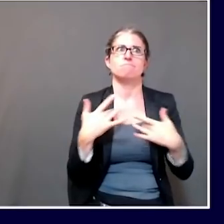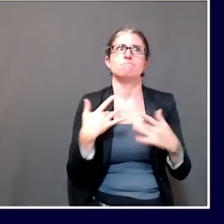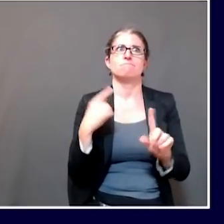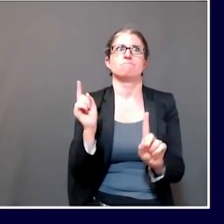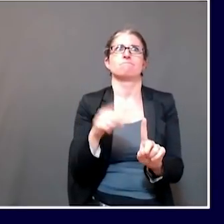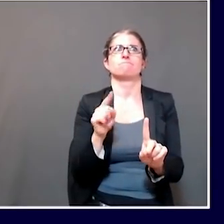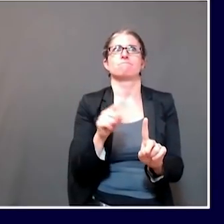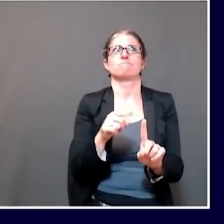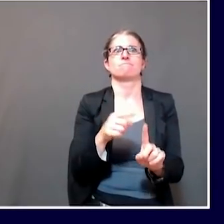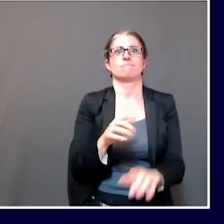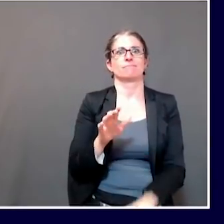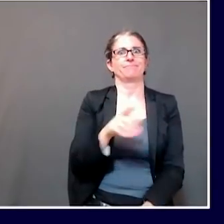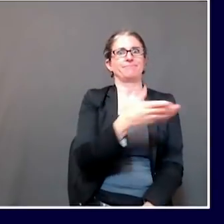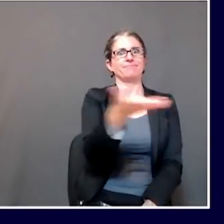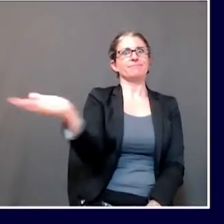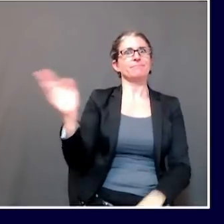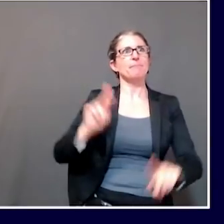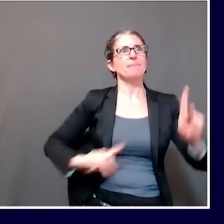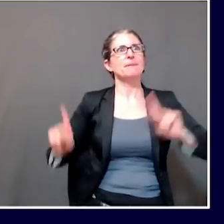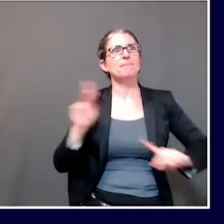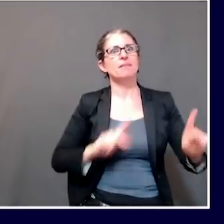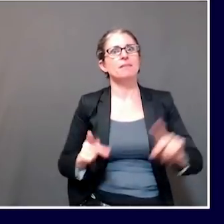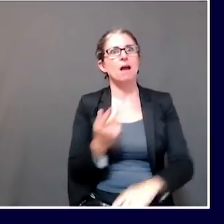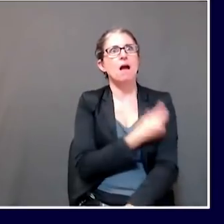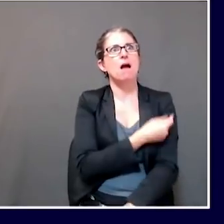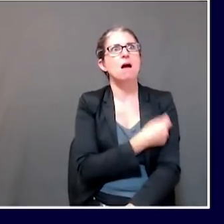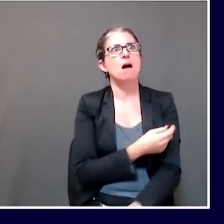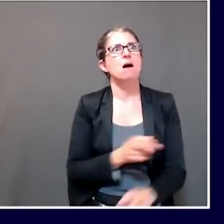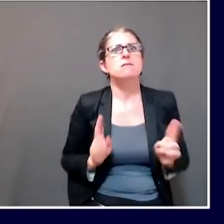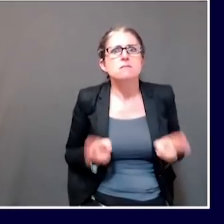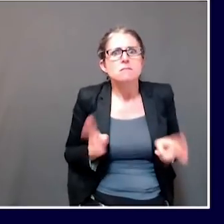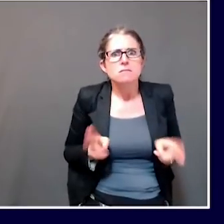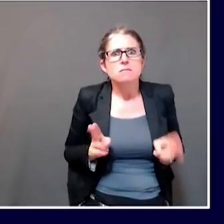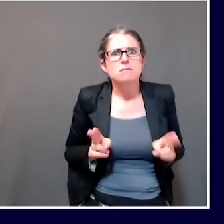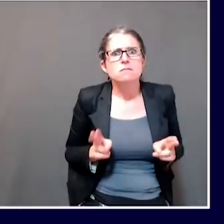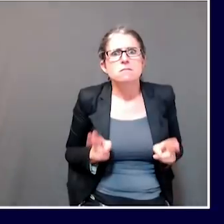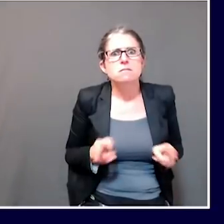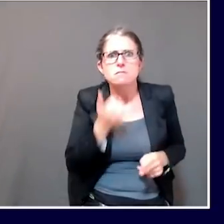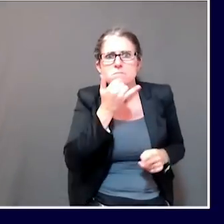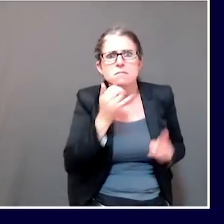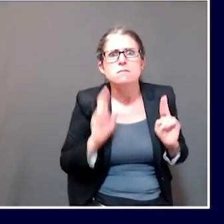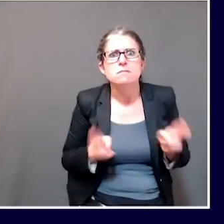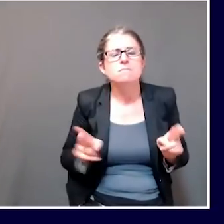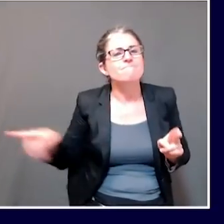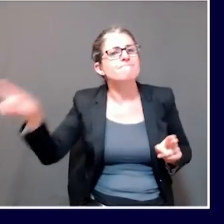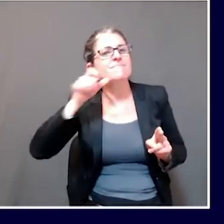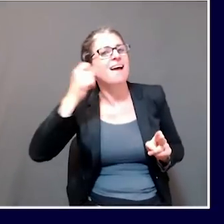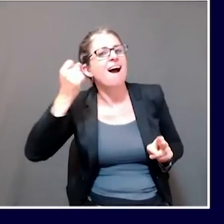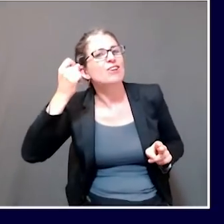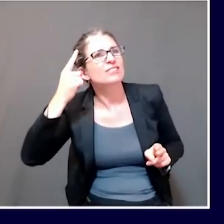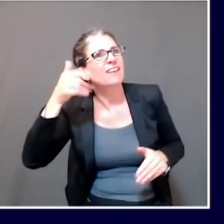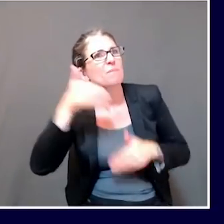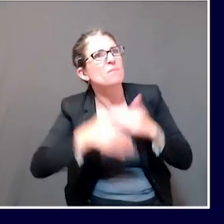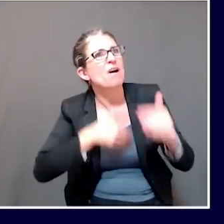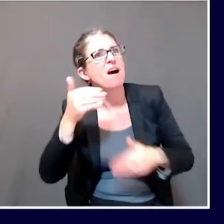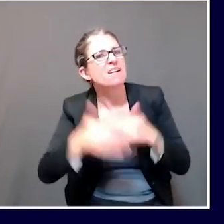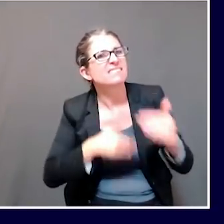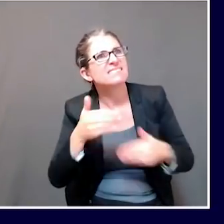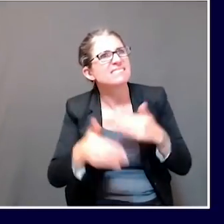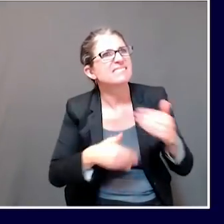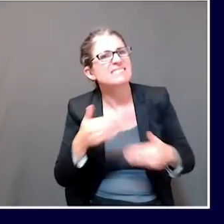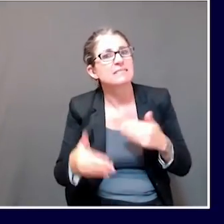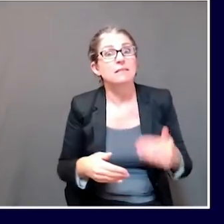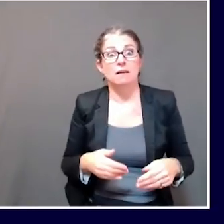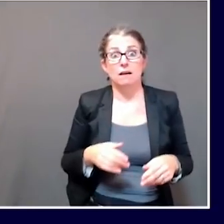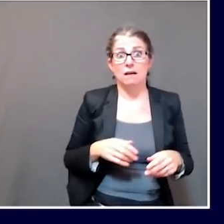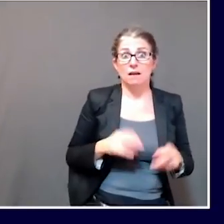that the vaccine process was rushed, and thus the vaccine may not have the safety profile of the vaccines that we've